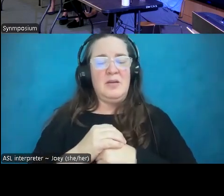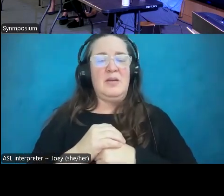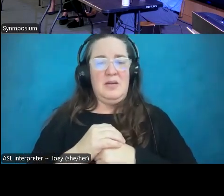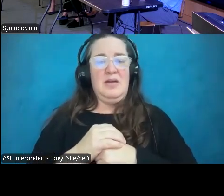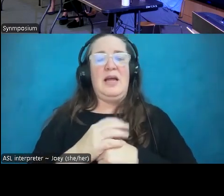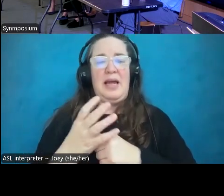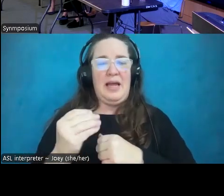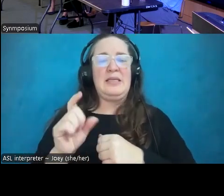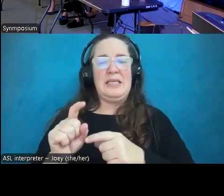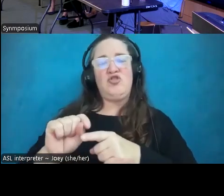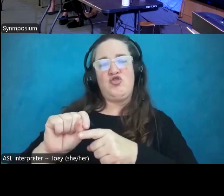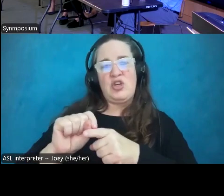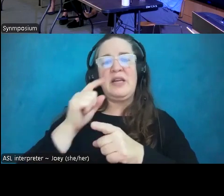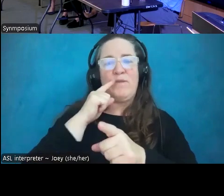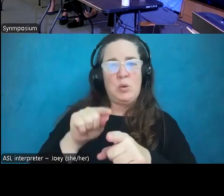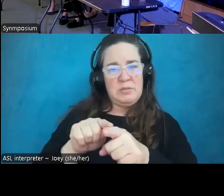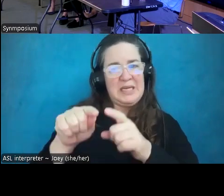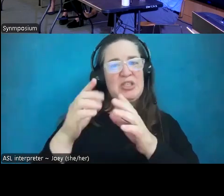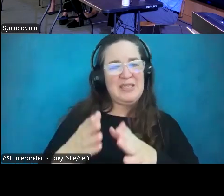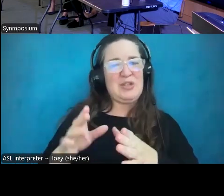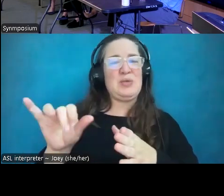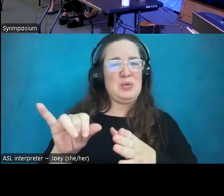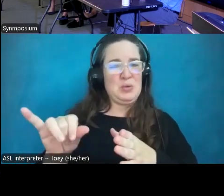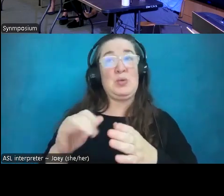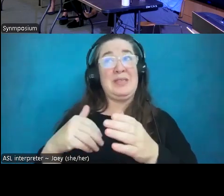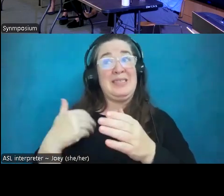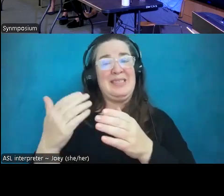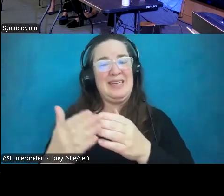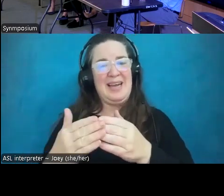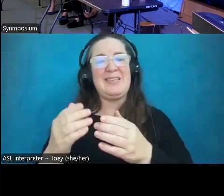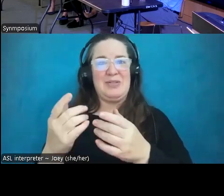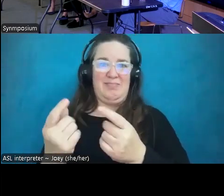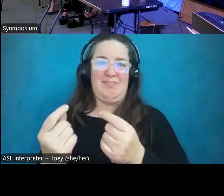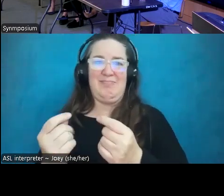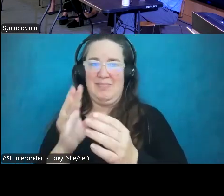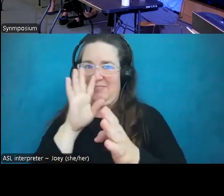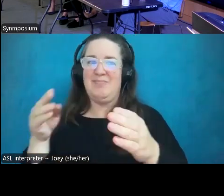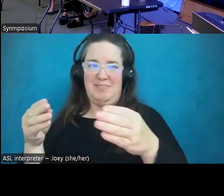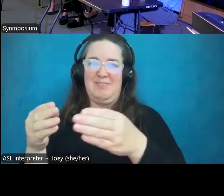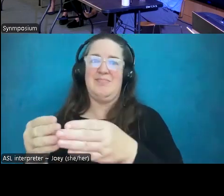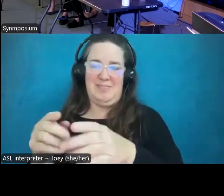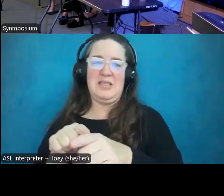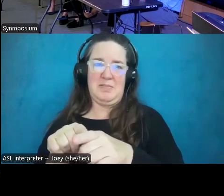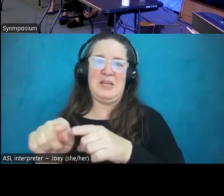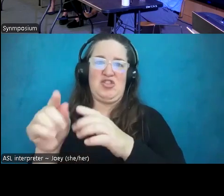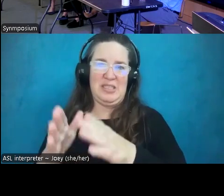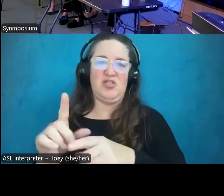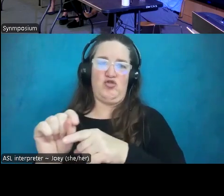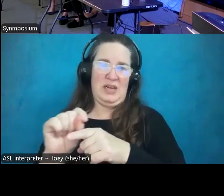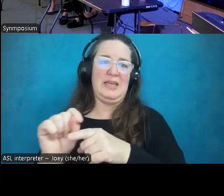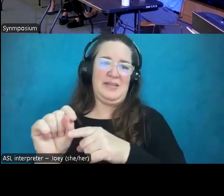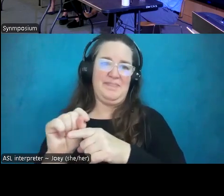is then to focus on that. Although there is a lot of ongoing work to train specialists as